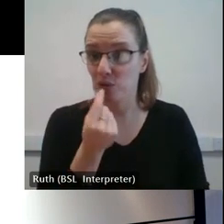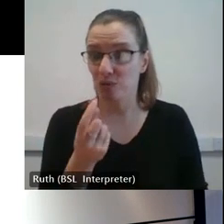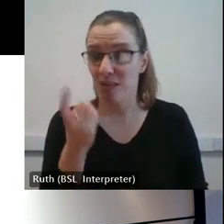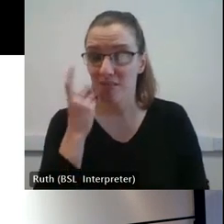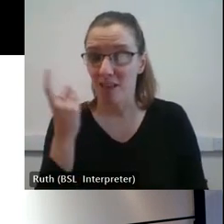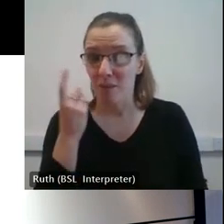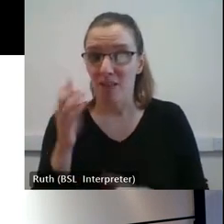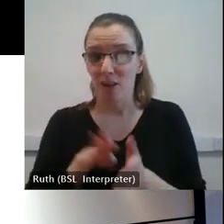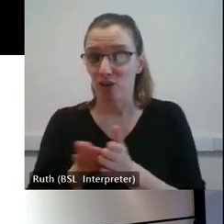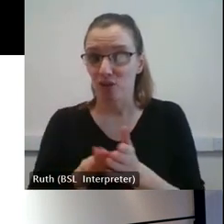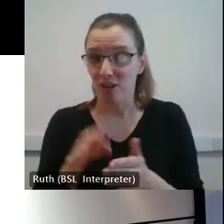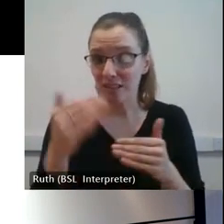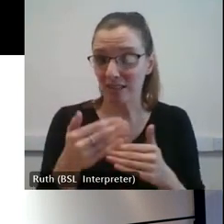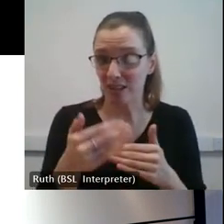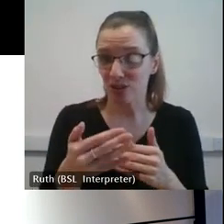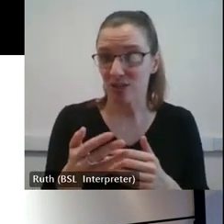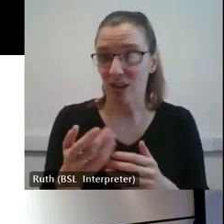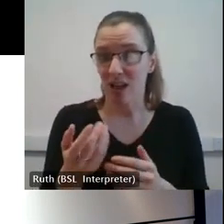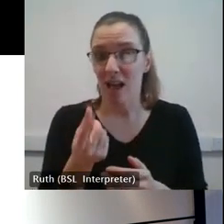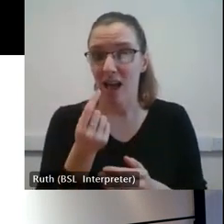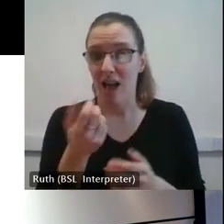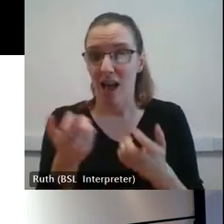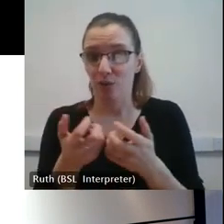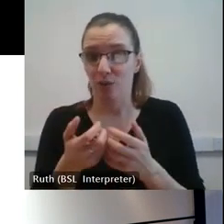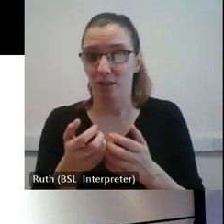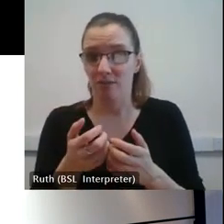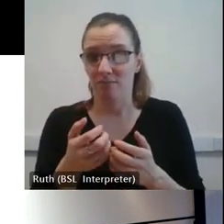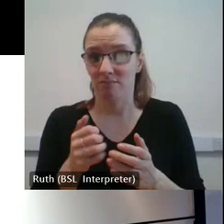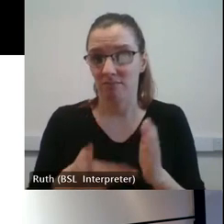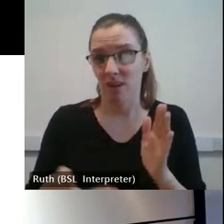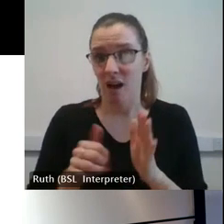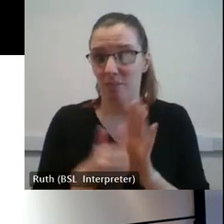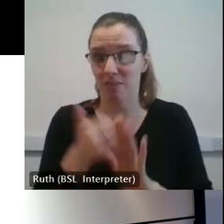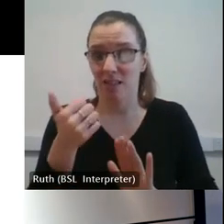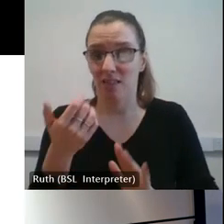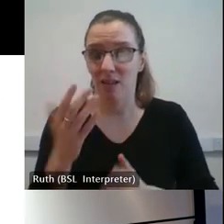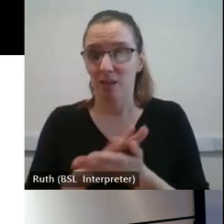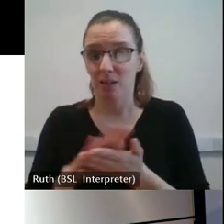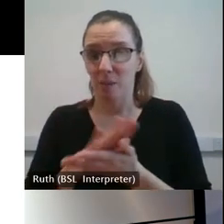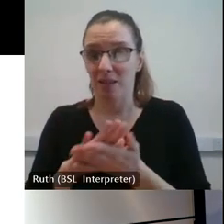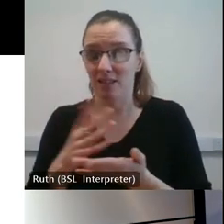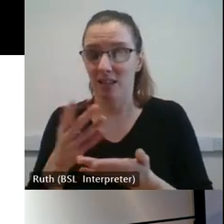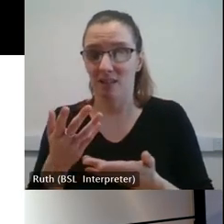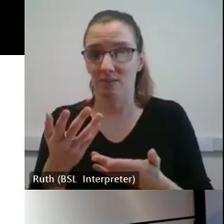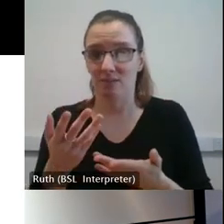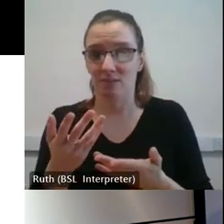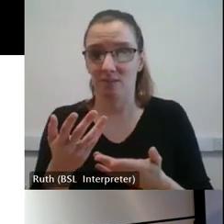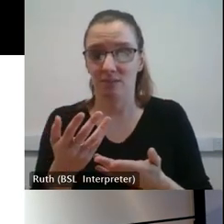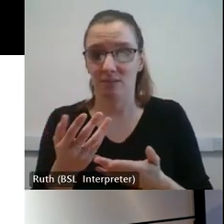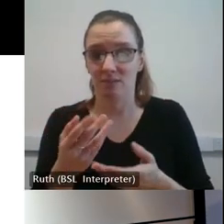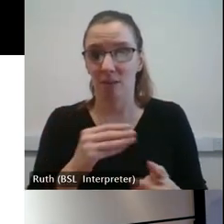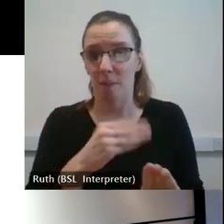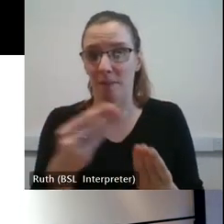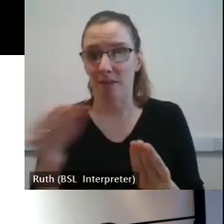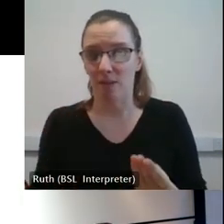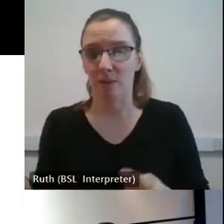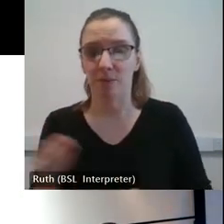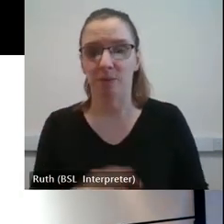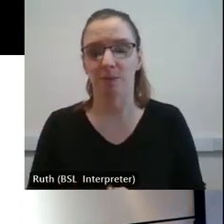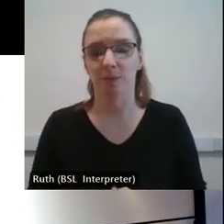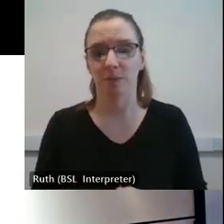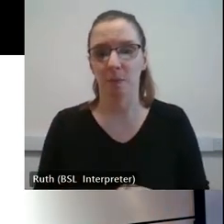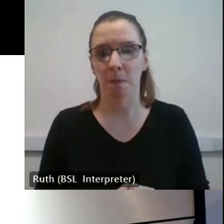session, and how do we upskill volunteer managers to pass that on kind of in-house. So do you have an opinion on that? Yeah, well, the thing is,